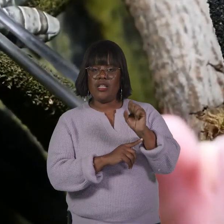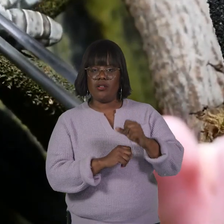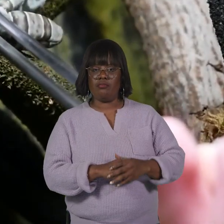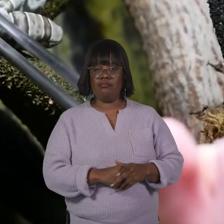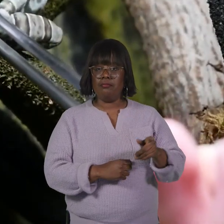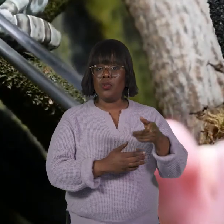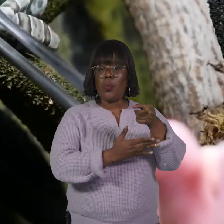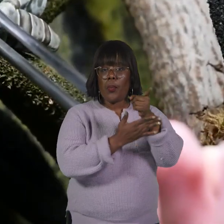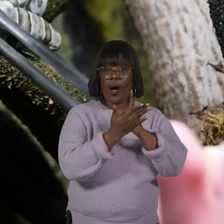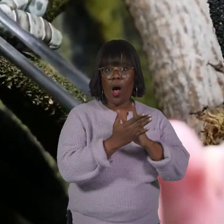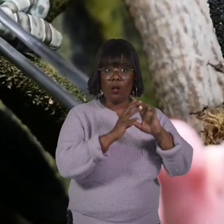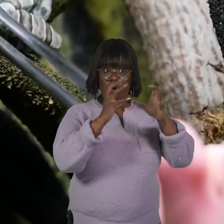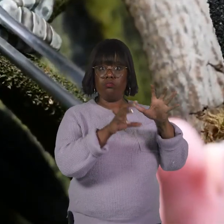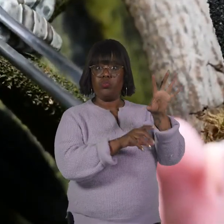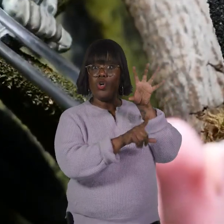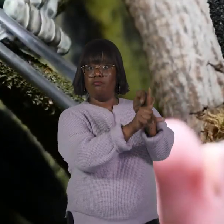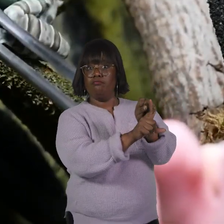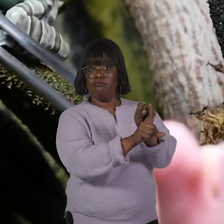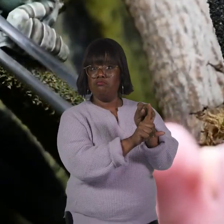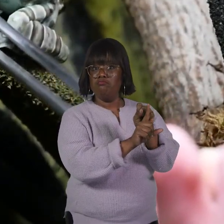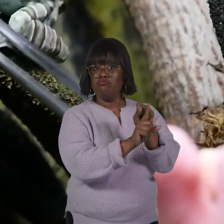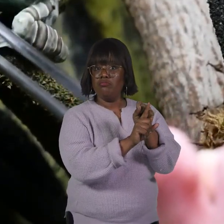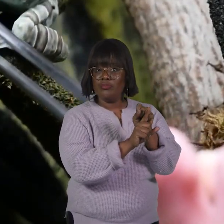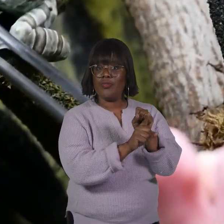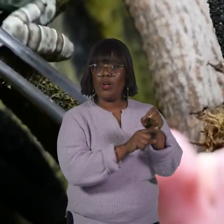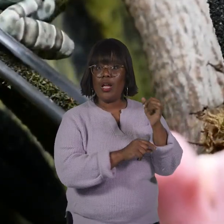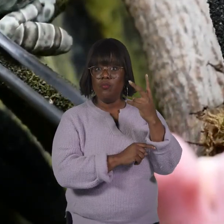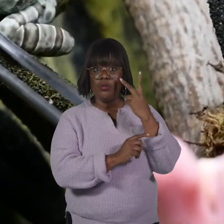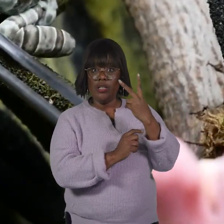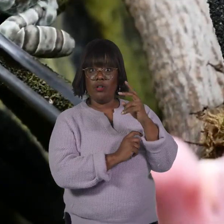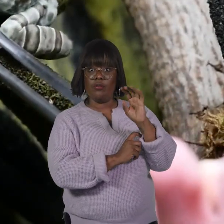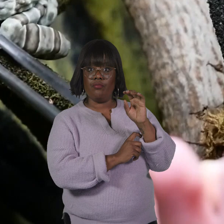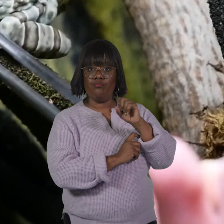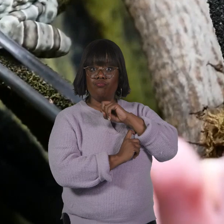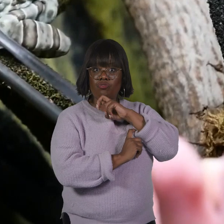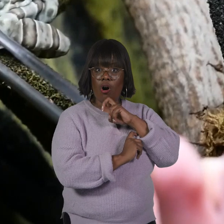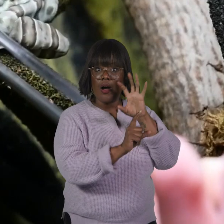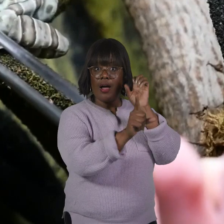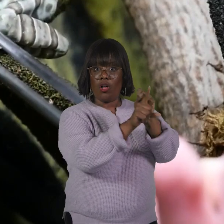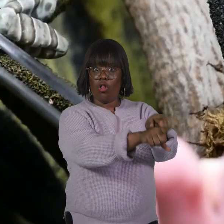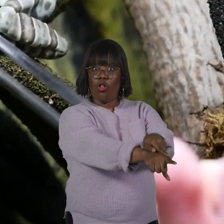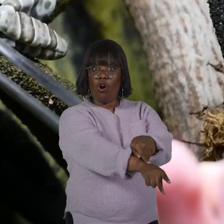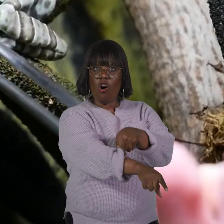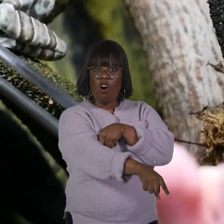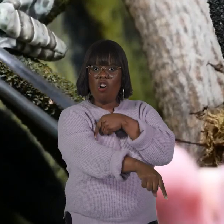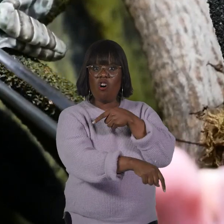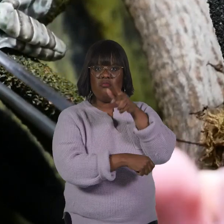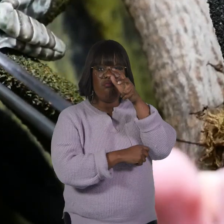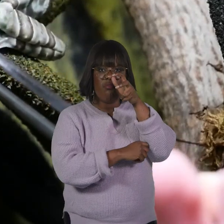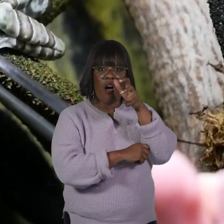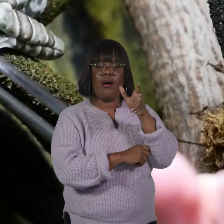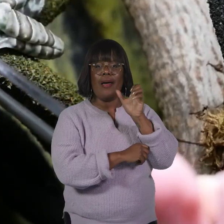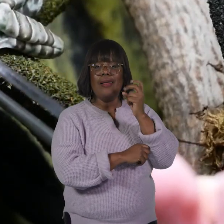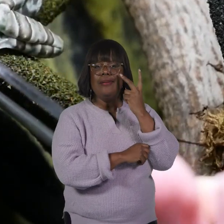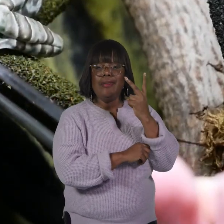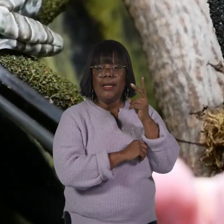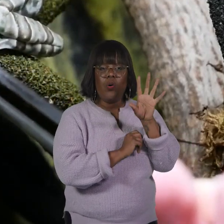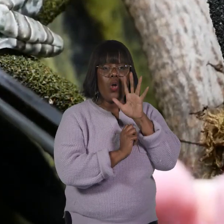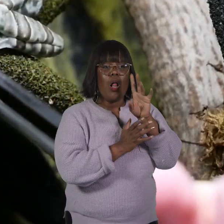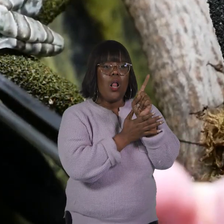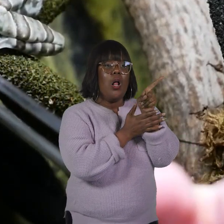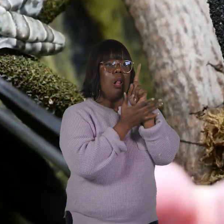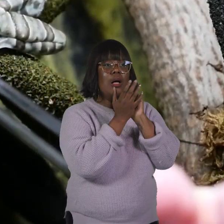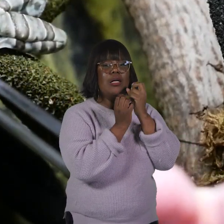swallow their prey whole. If you saw a frog capture a large insect, you might see the insect